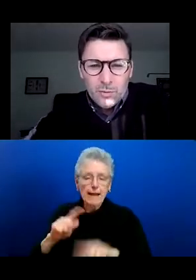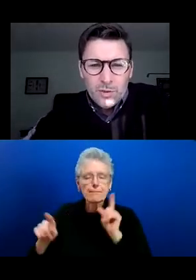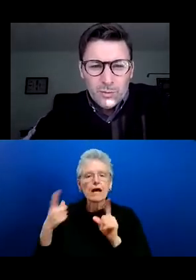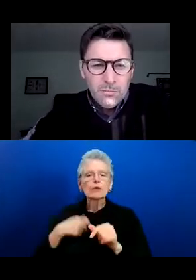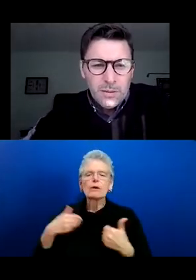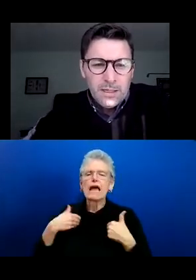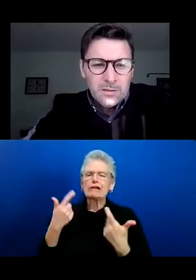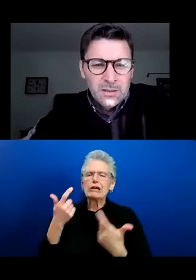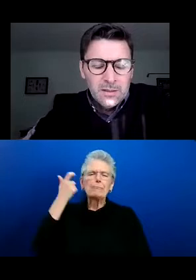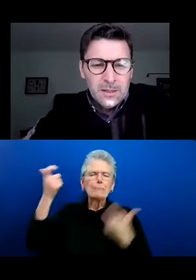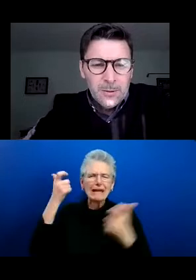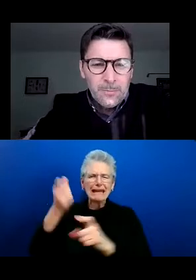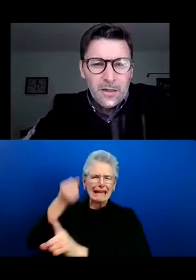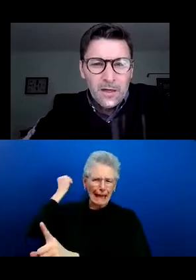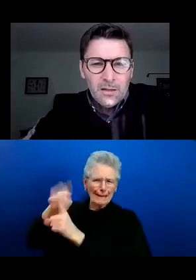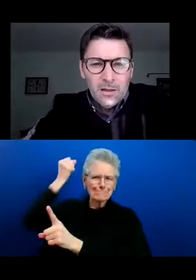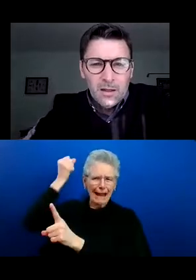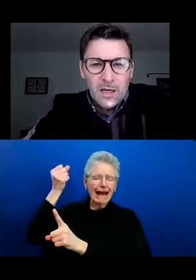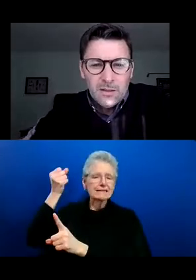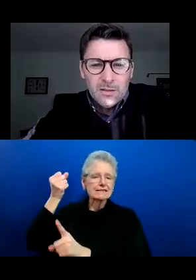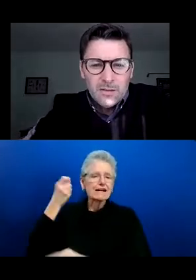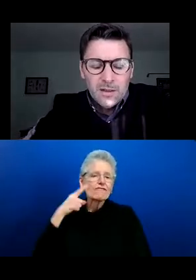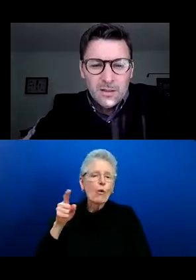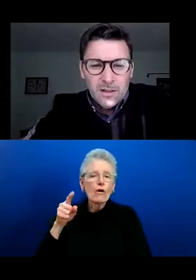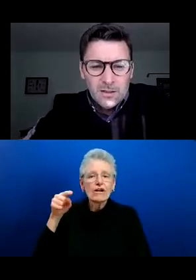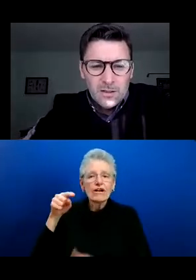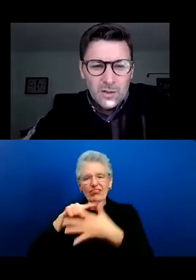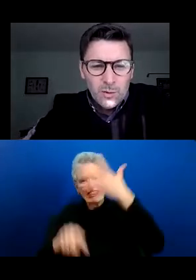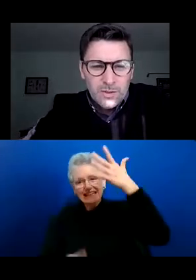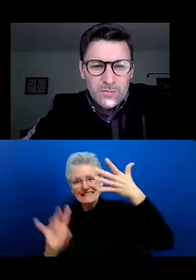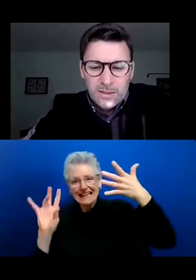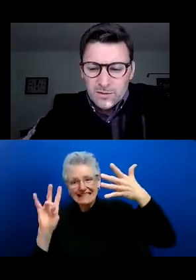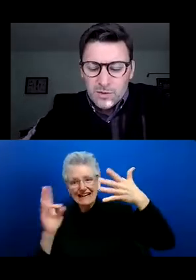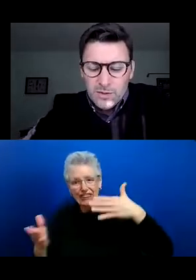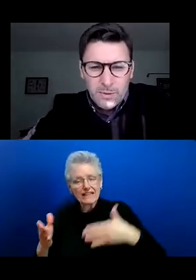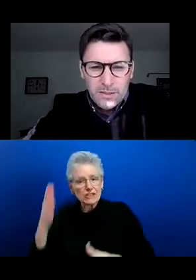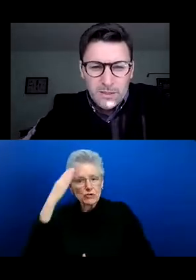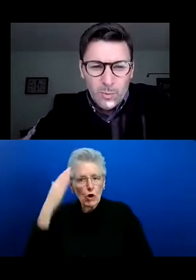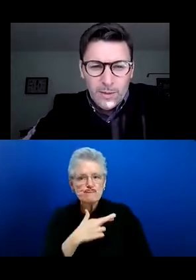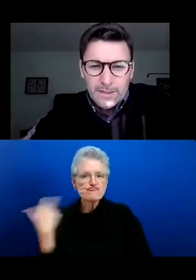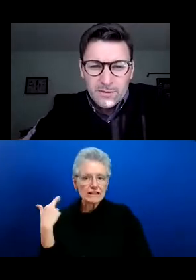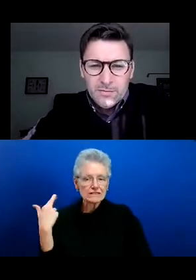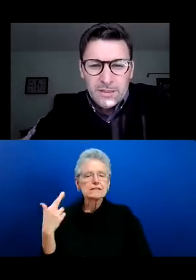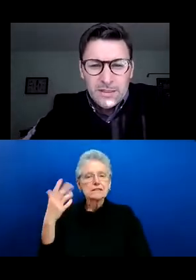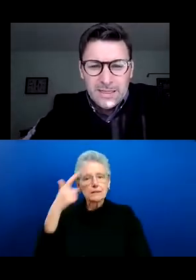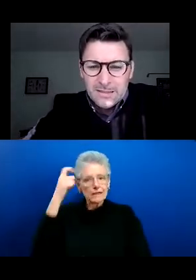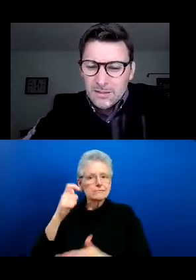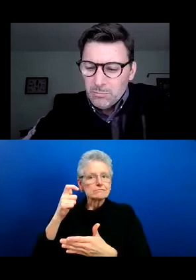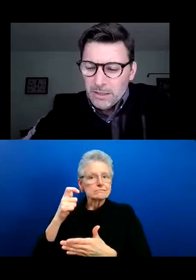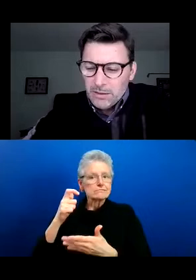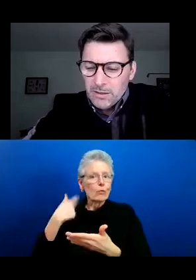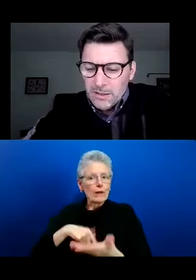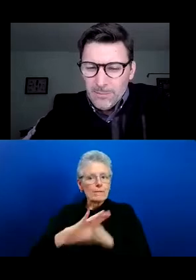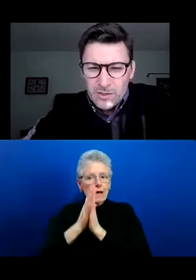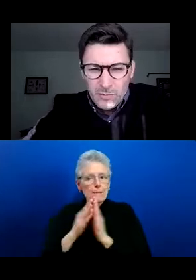a huge, huge impact on these known risk factors just by getting more active and